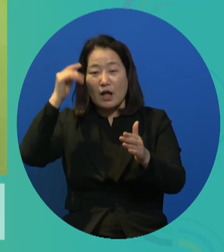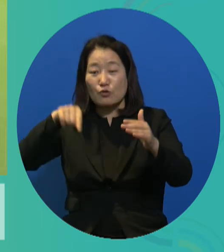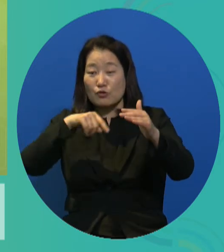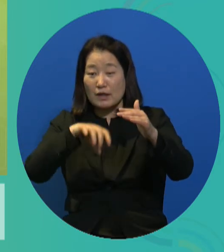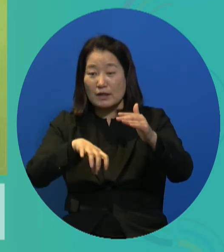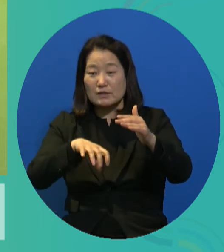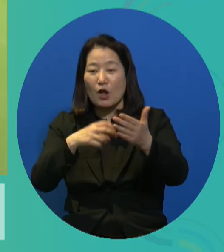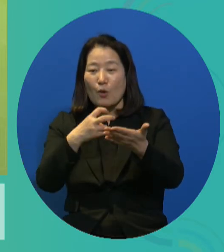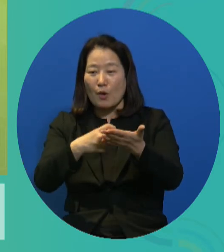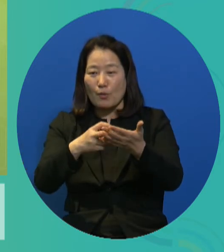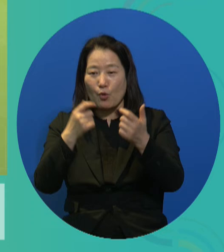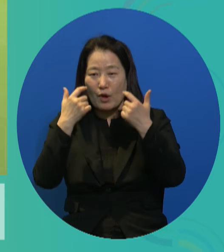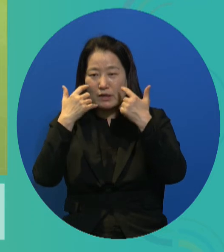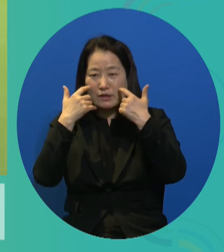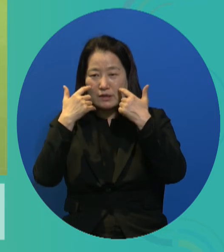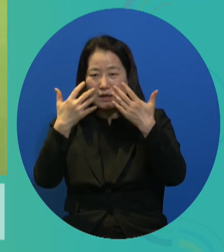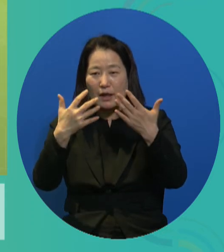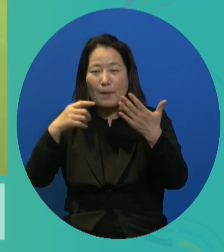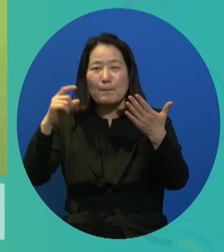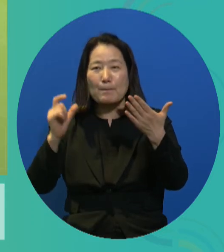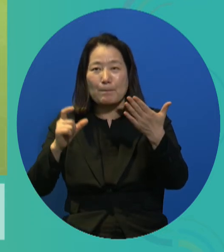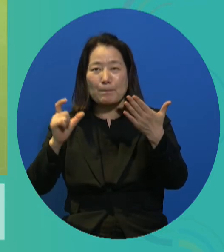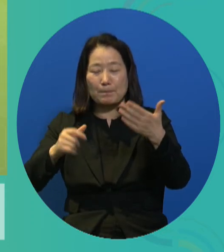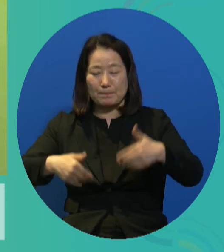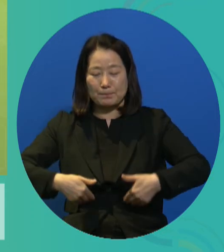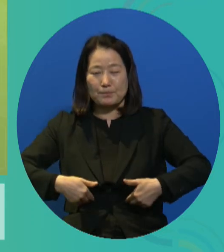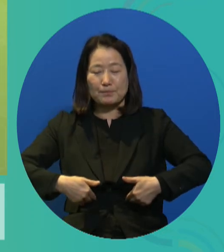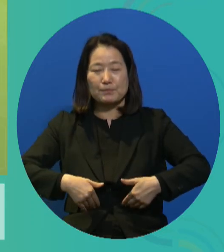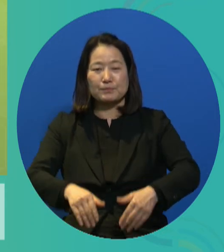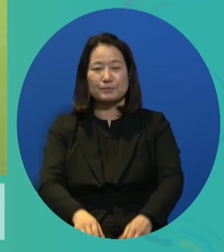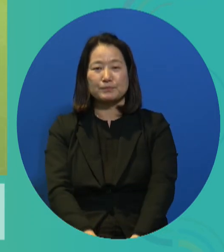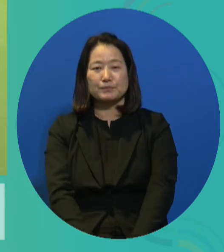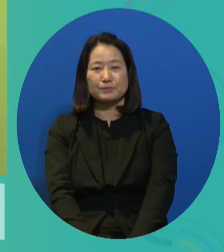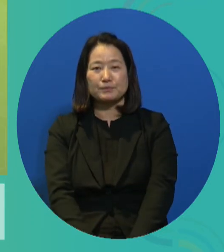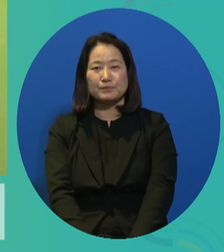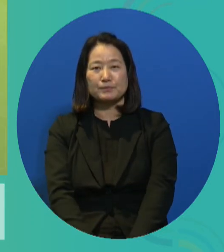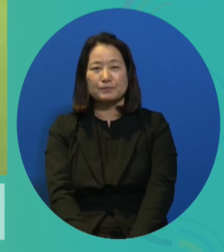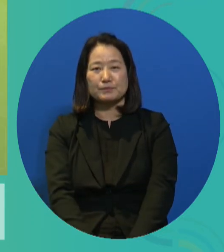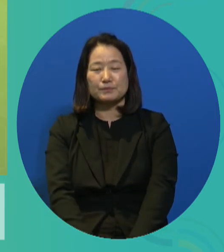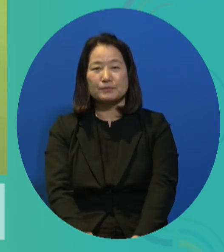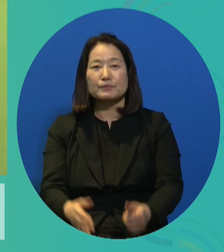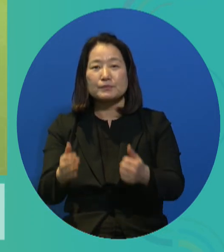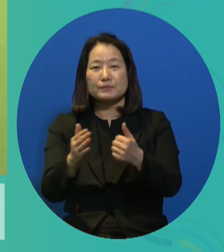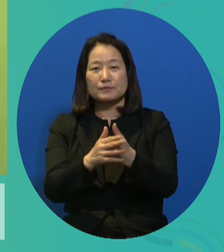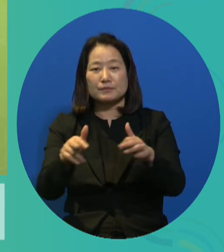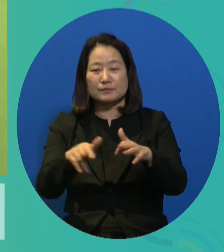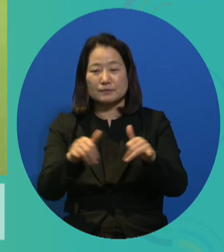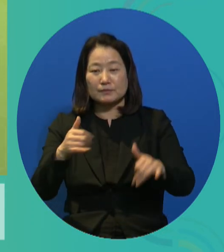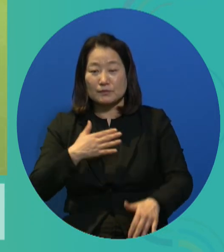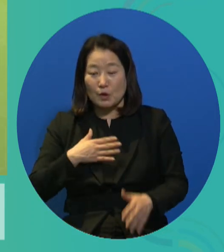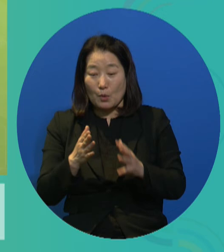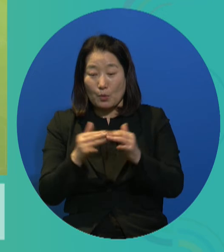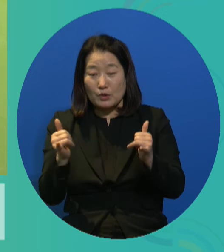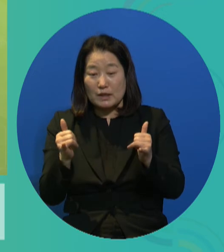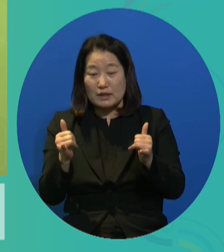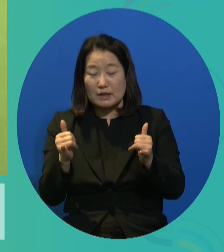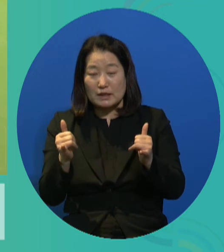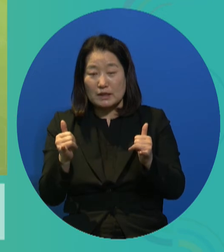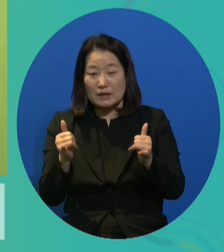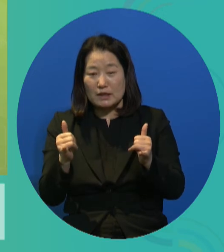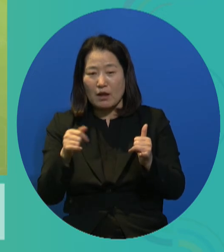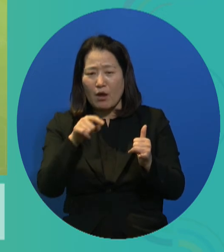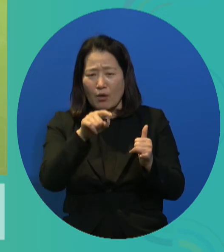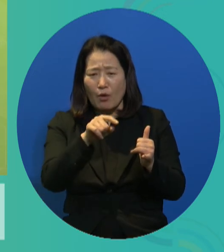protocol. And instead make sure that this optional protocol for the CRPD would be made full use of. We have to really